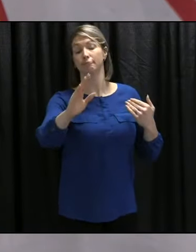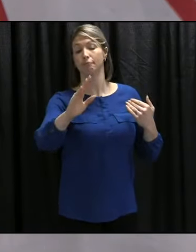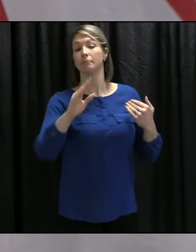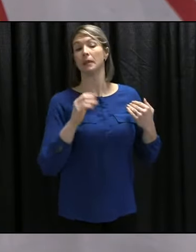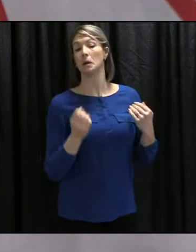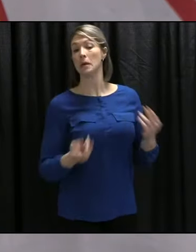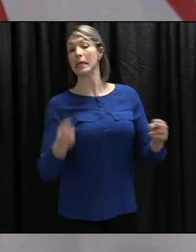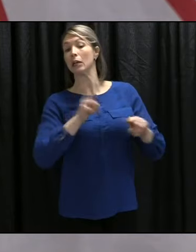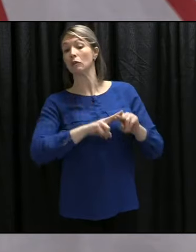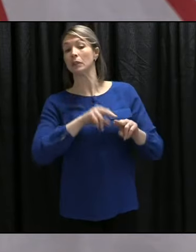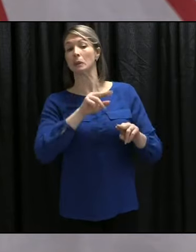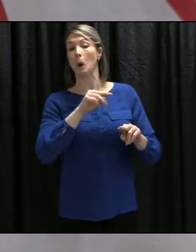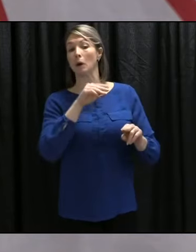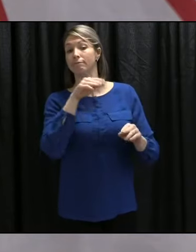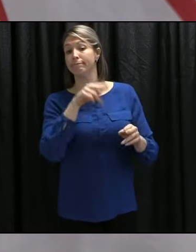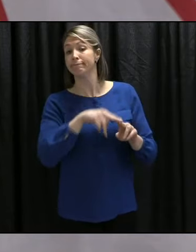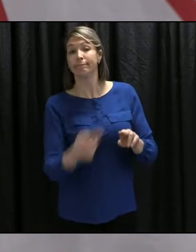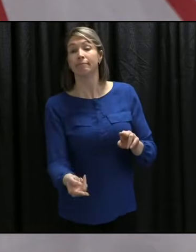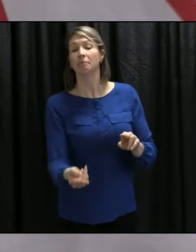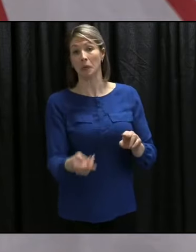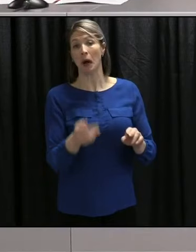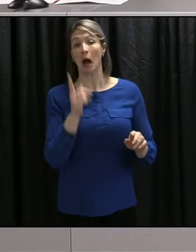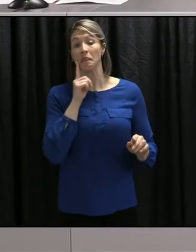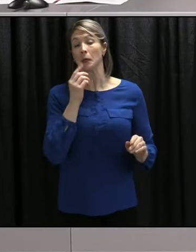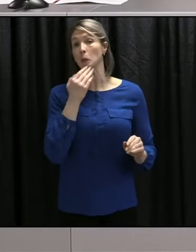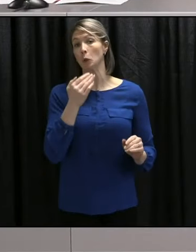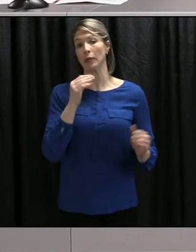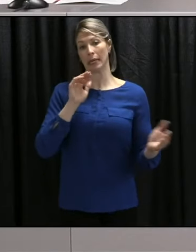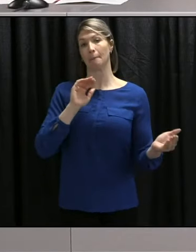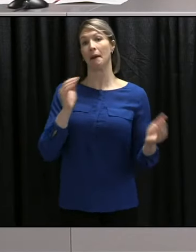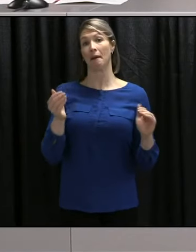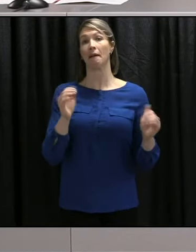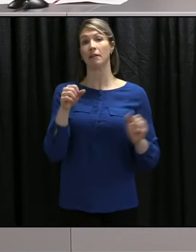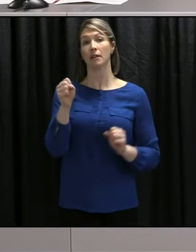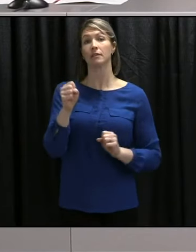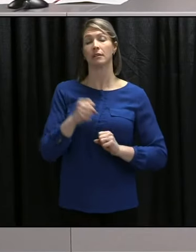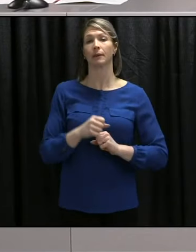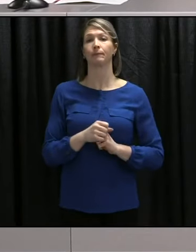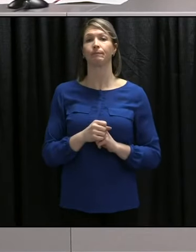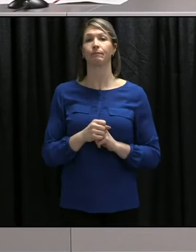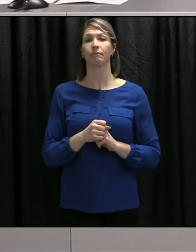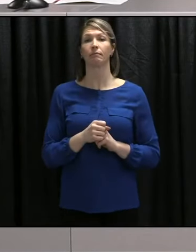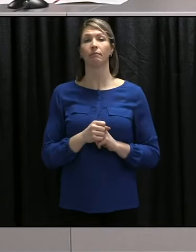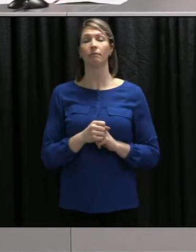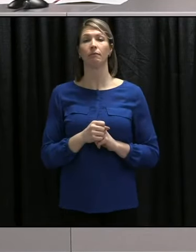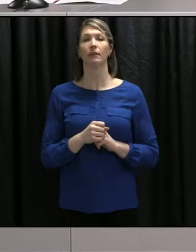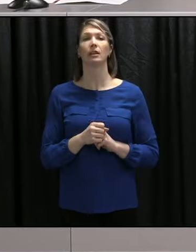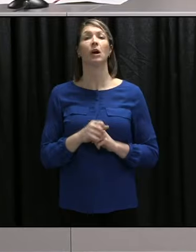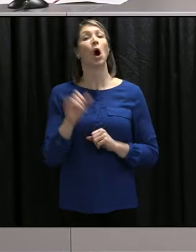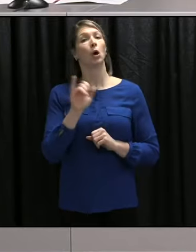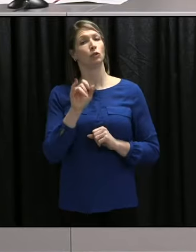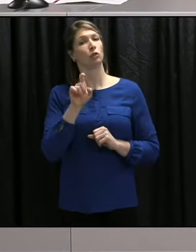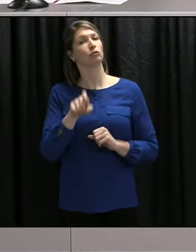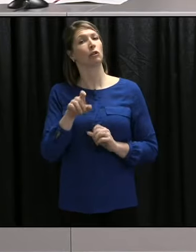use. And the other thing to remember is that people who are symptomatic, who